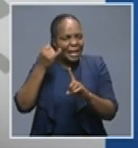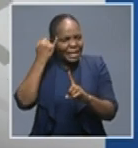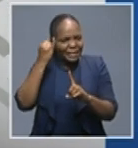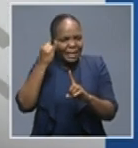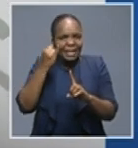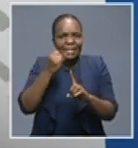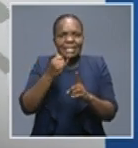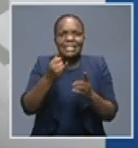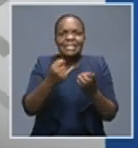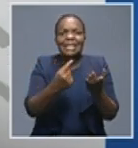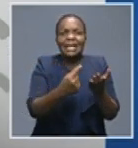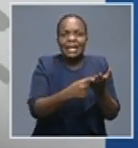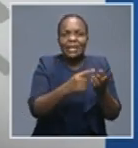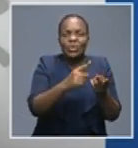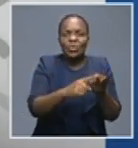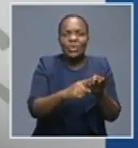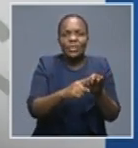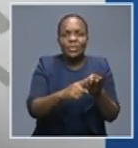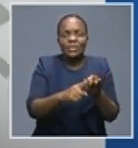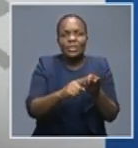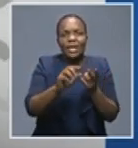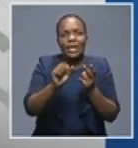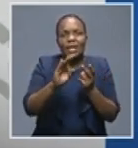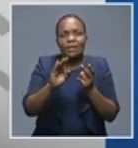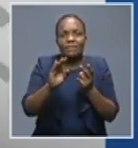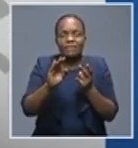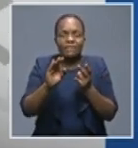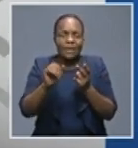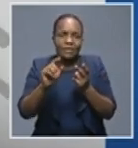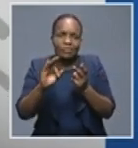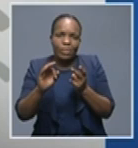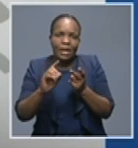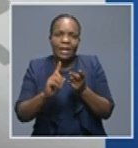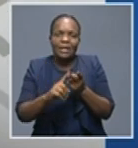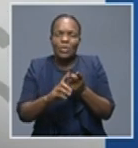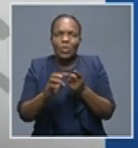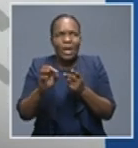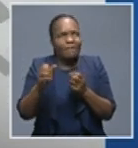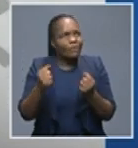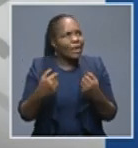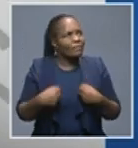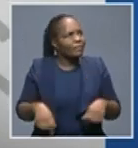with AfCFTA and the Africa Prosperity Network. There were seven